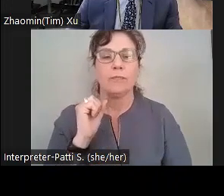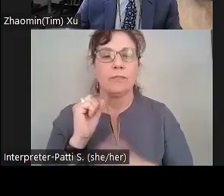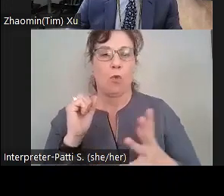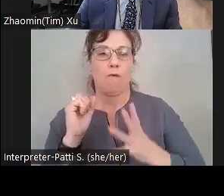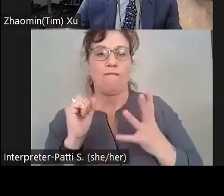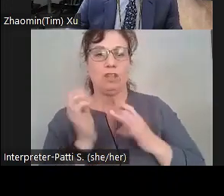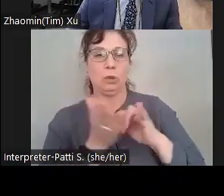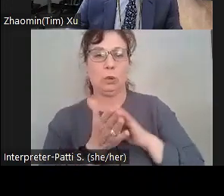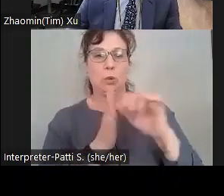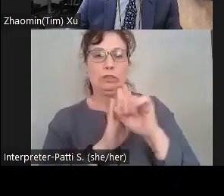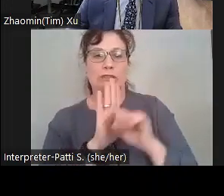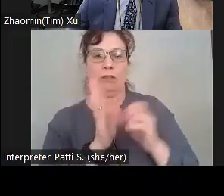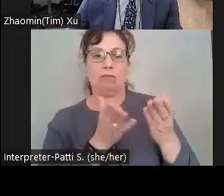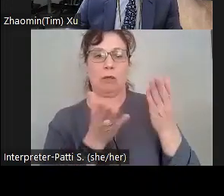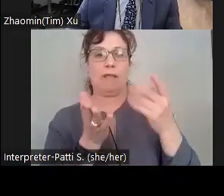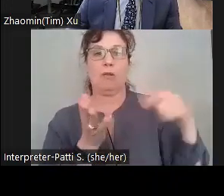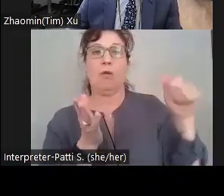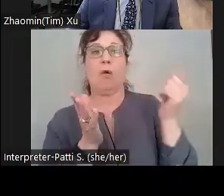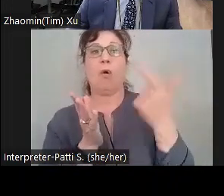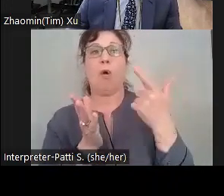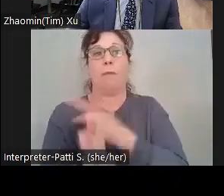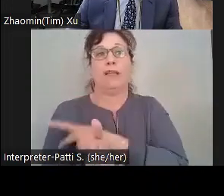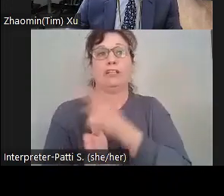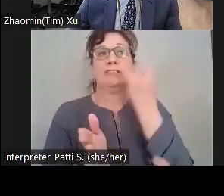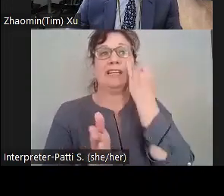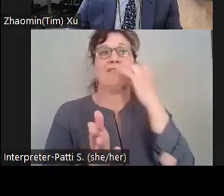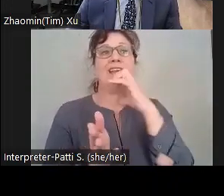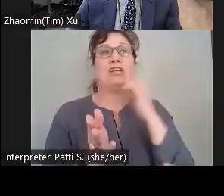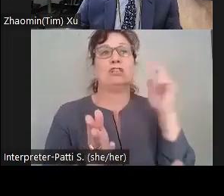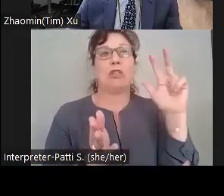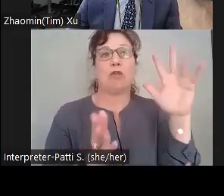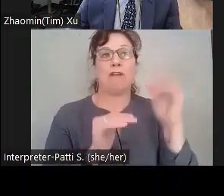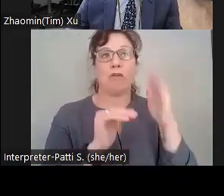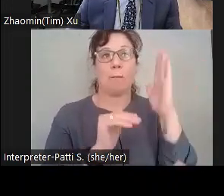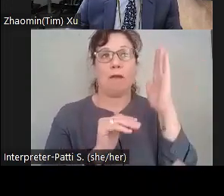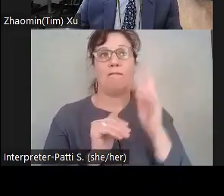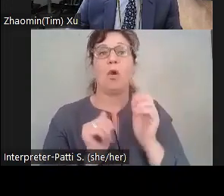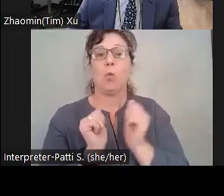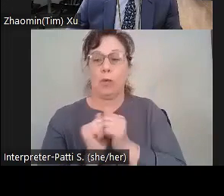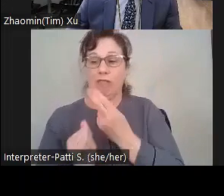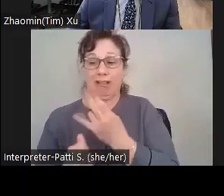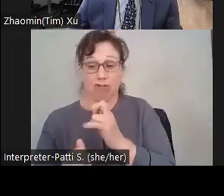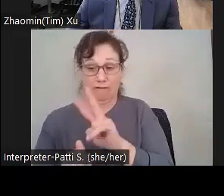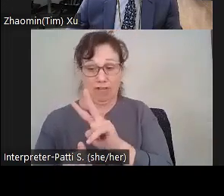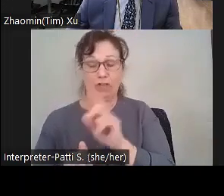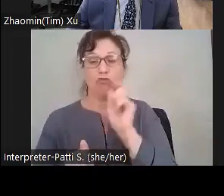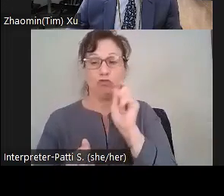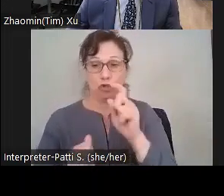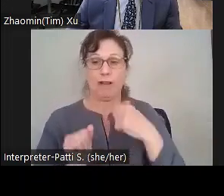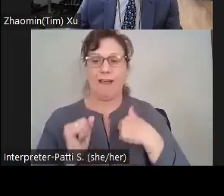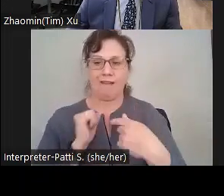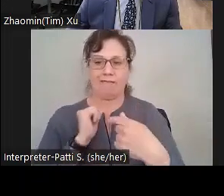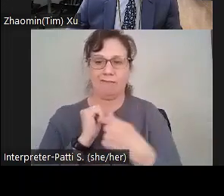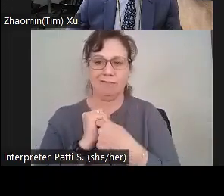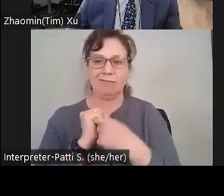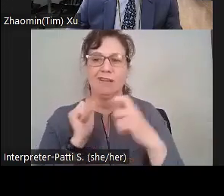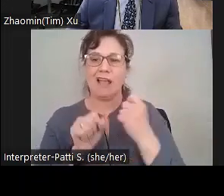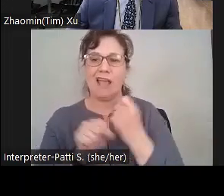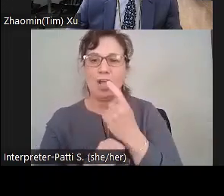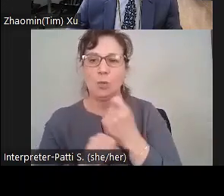State recommendations is that all patients over the age of 35 with HIV should have a DARE done annually, or